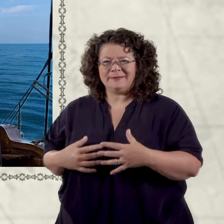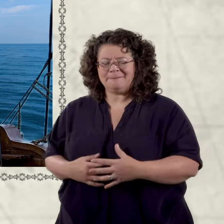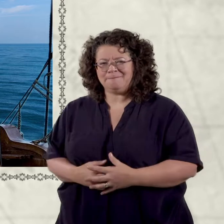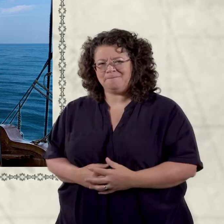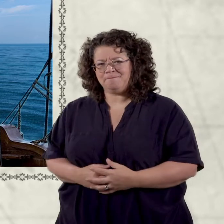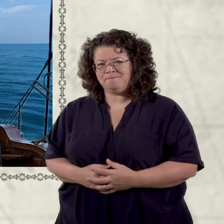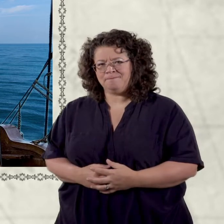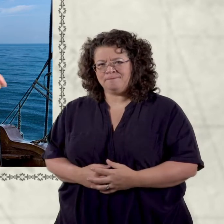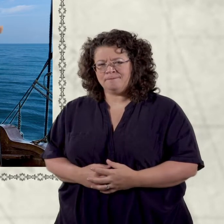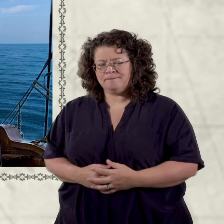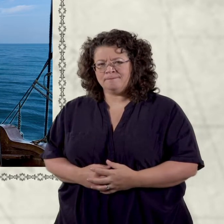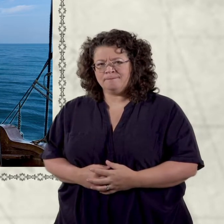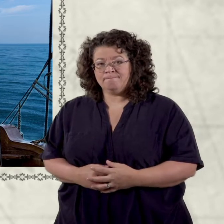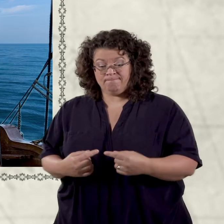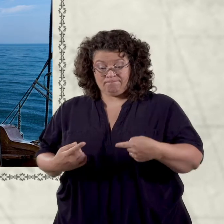forever.